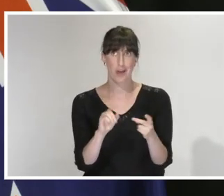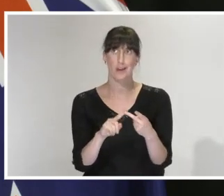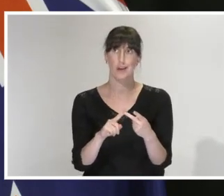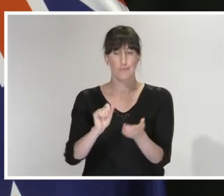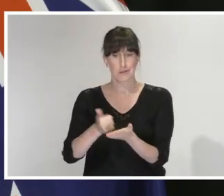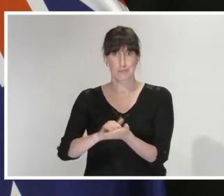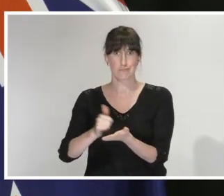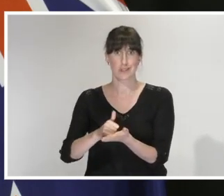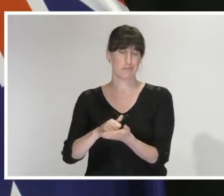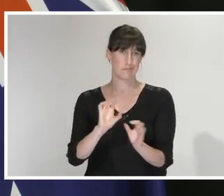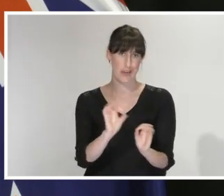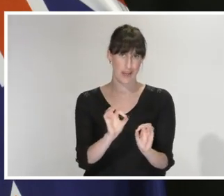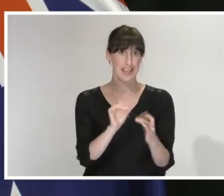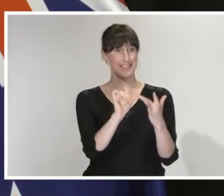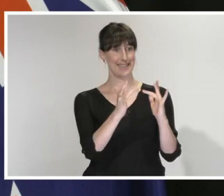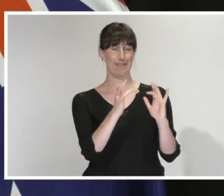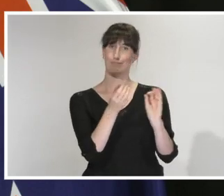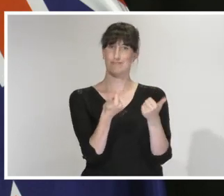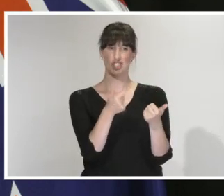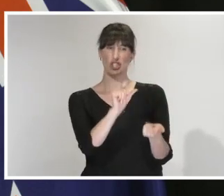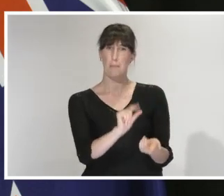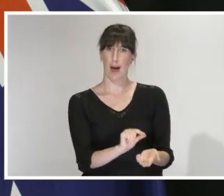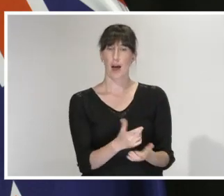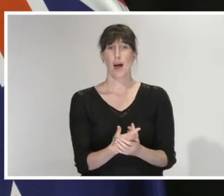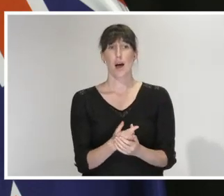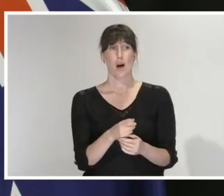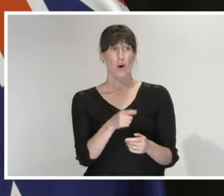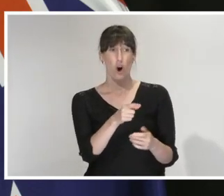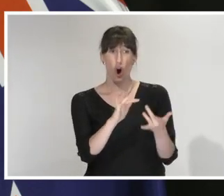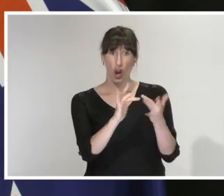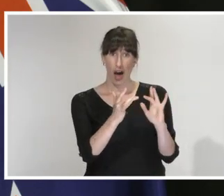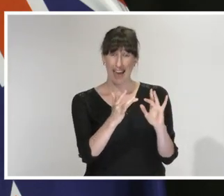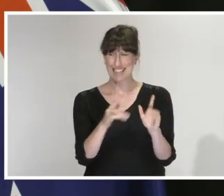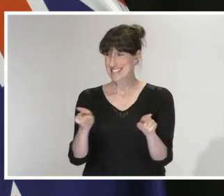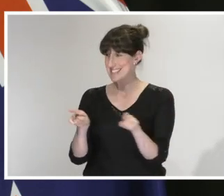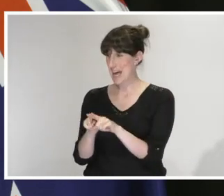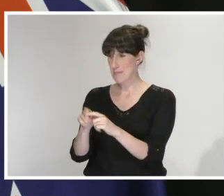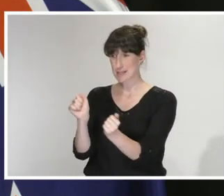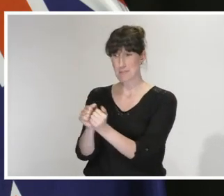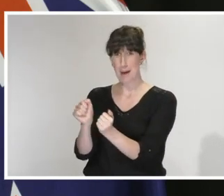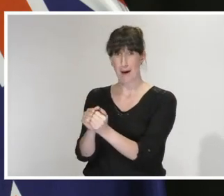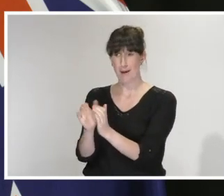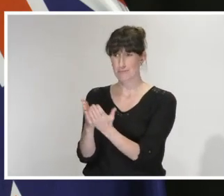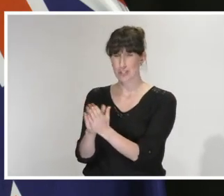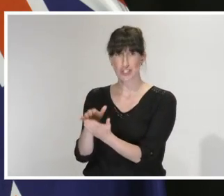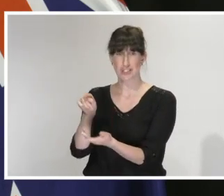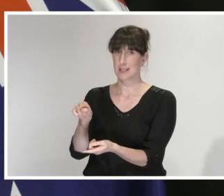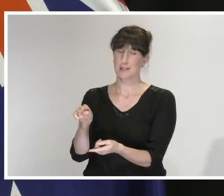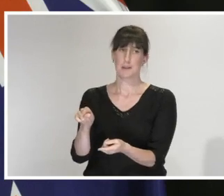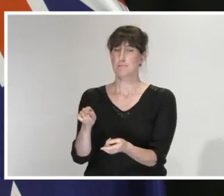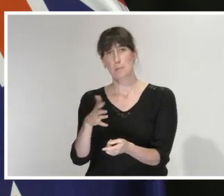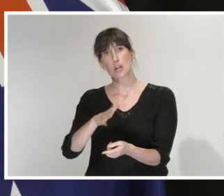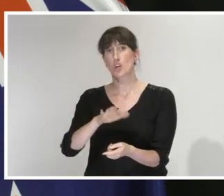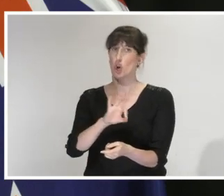But and like I said, that what's being supplied online might not be exactly the same as what's being supplied in hard pack, but it would be of an